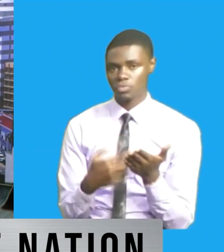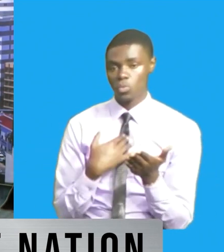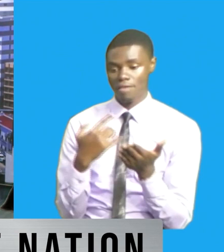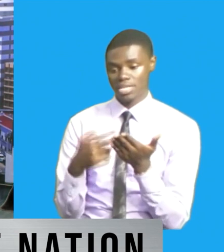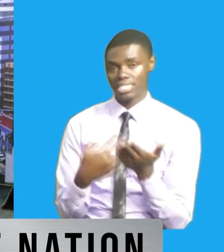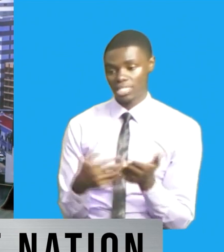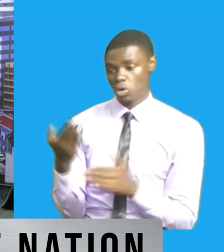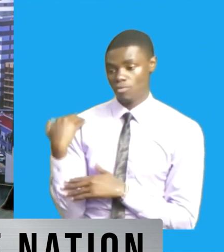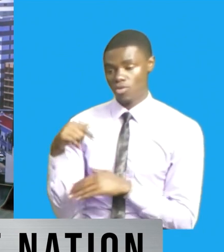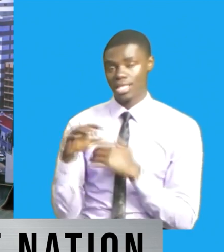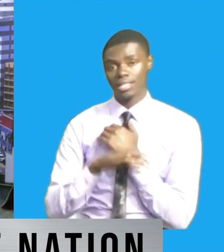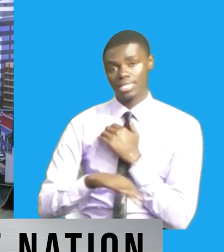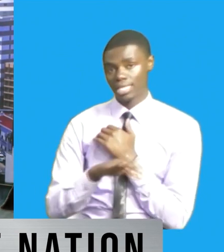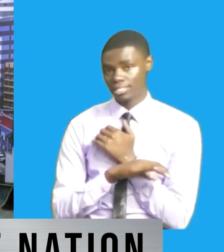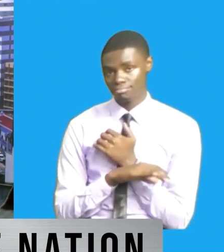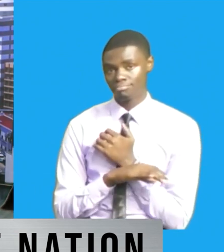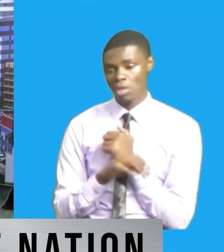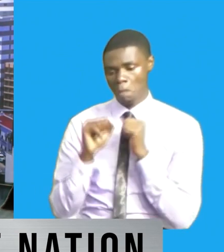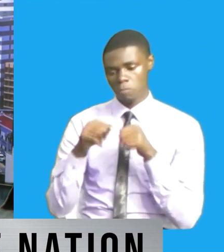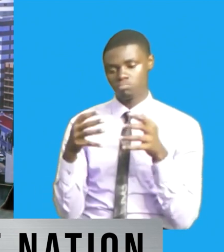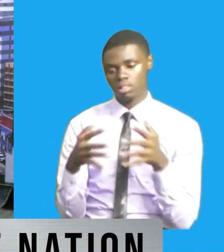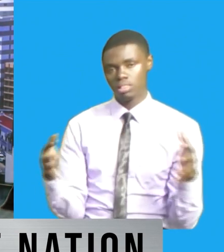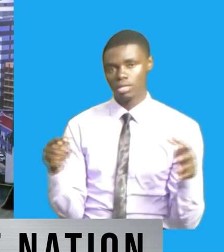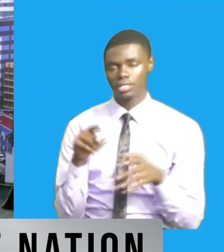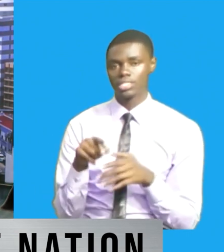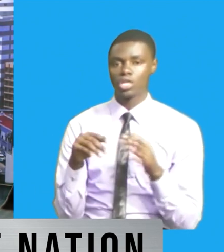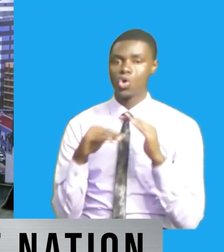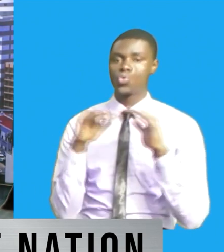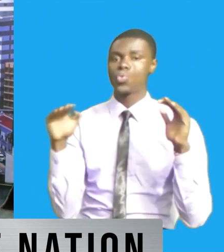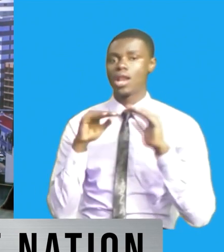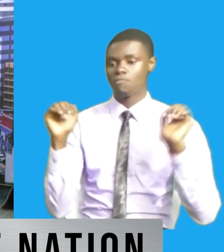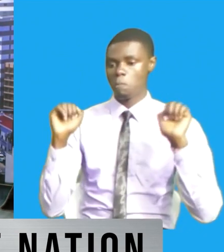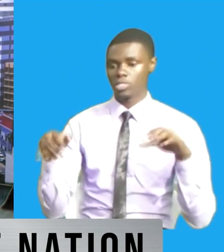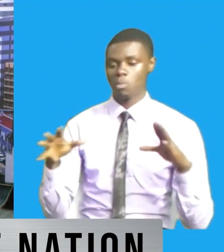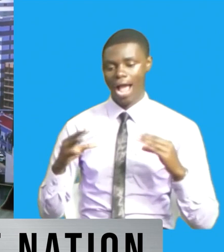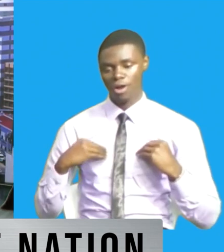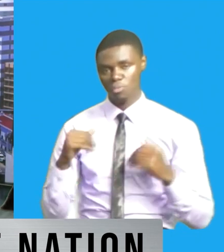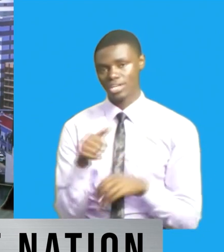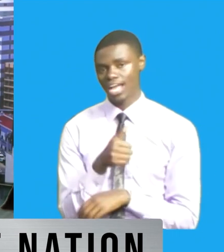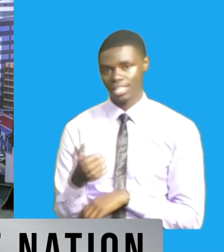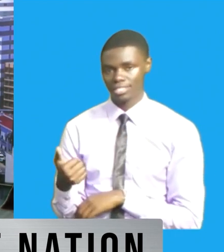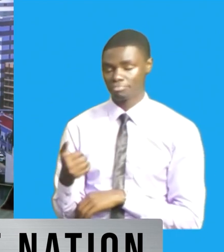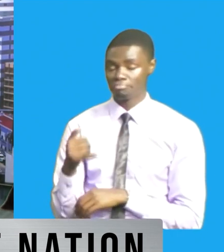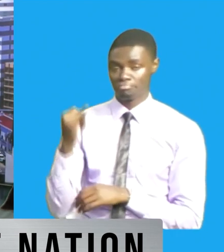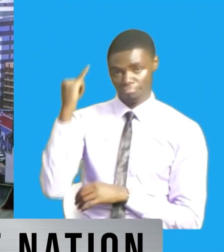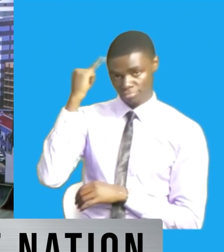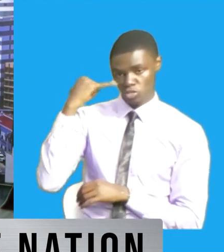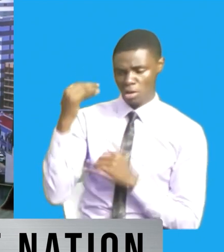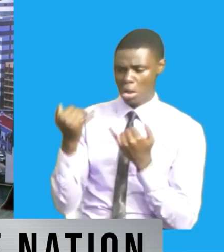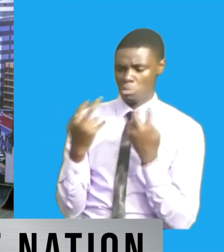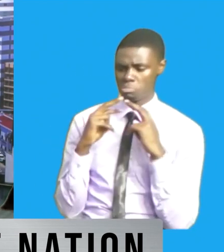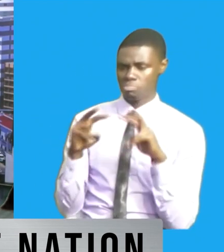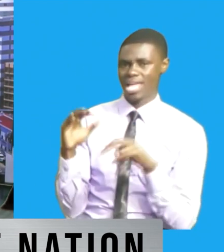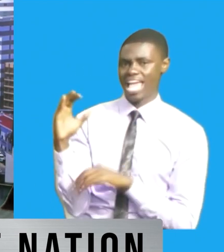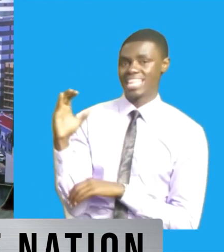discussions before in this country, and we can expand this to a level that we can accommodate others. JONA, we are looking, even the